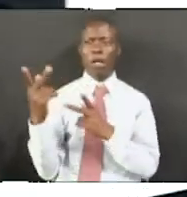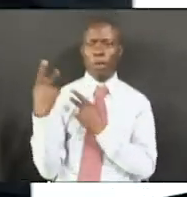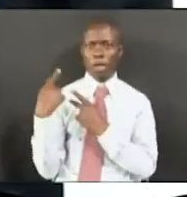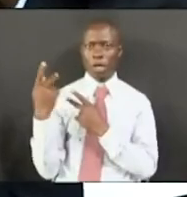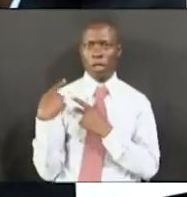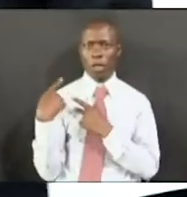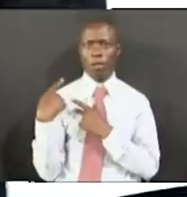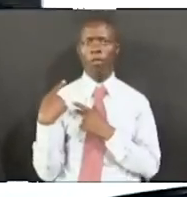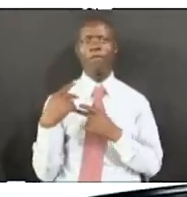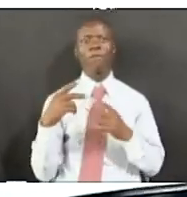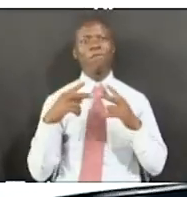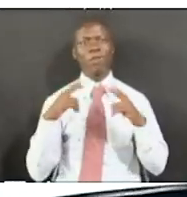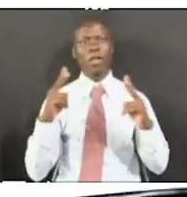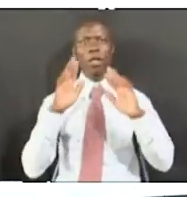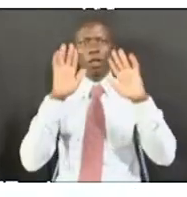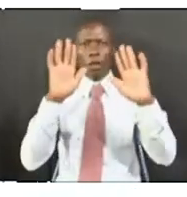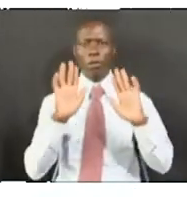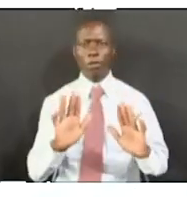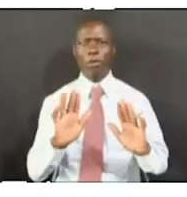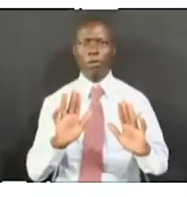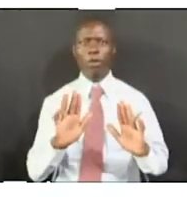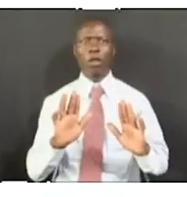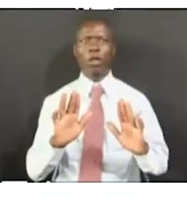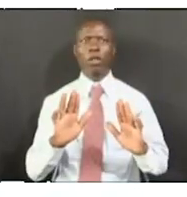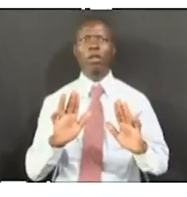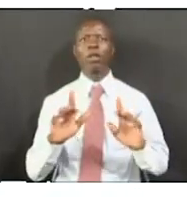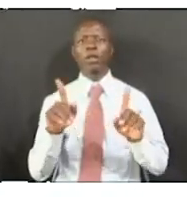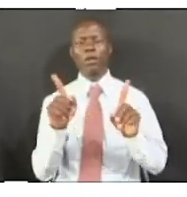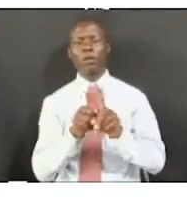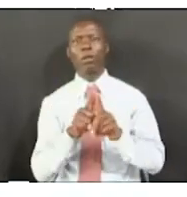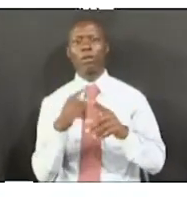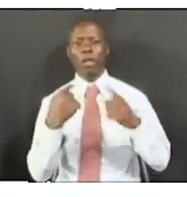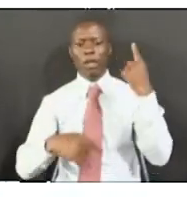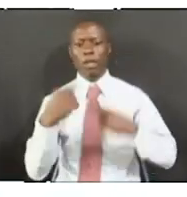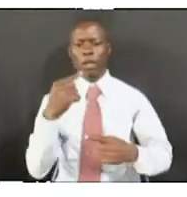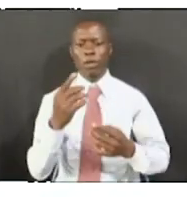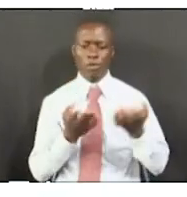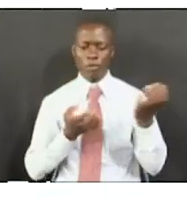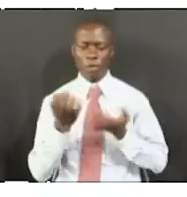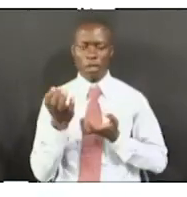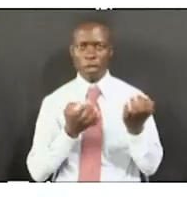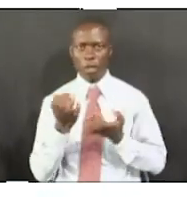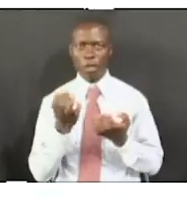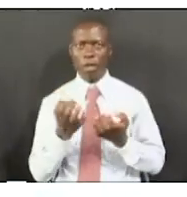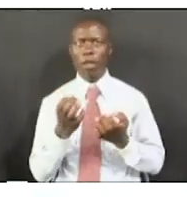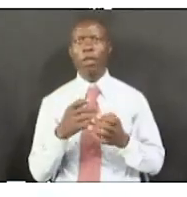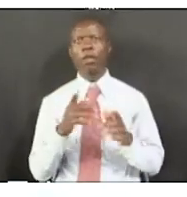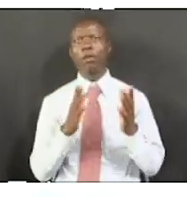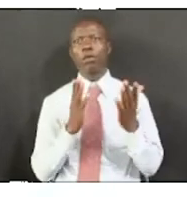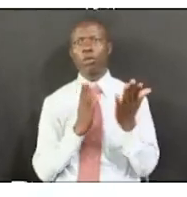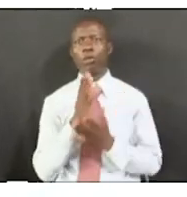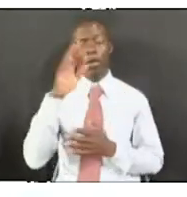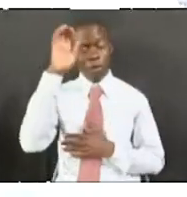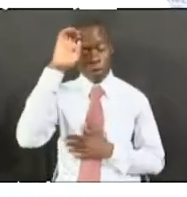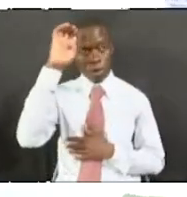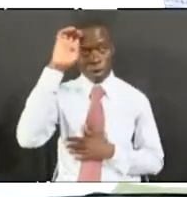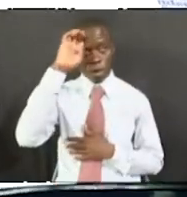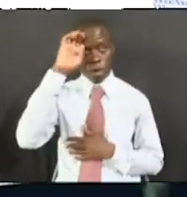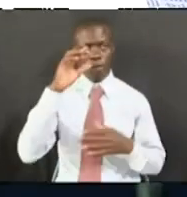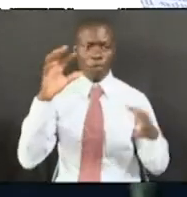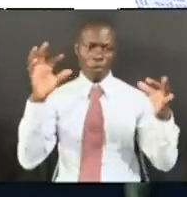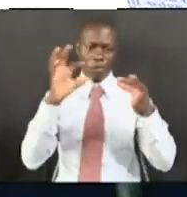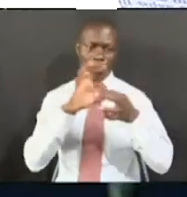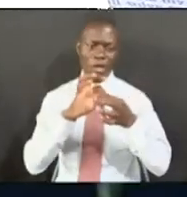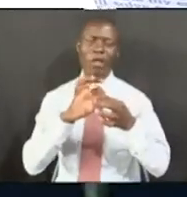so powerful than the success of your business. It is powerful than your education. When you are connected to